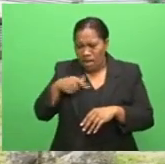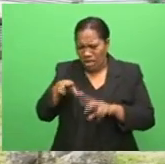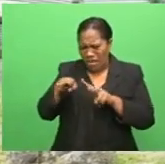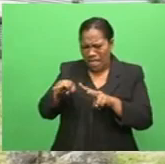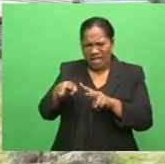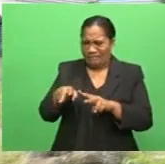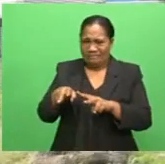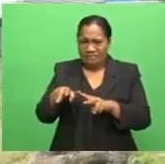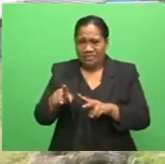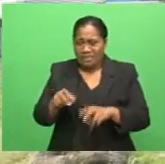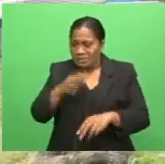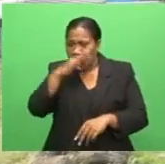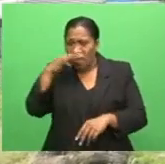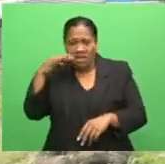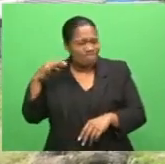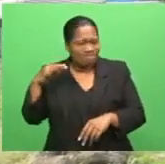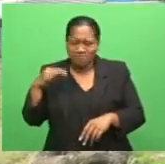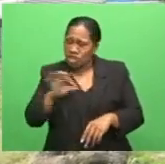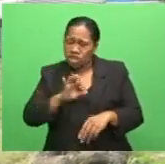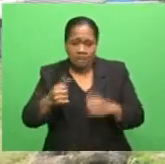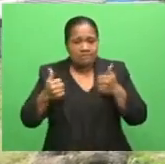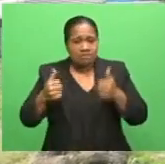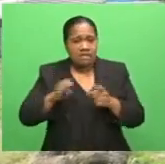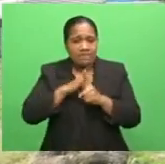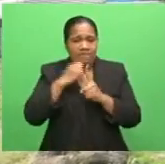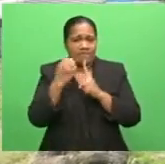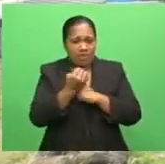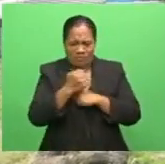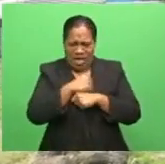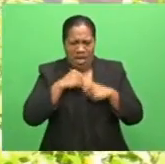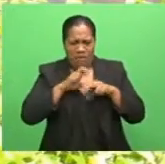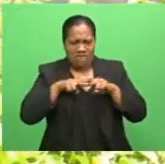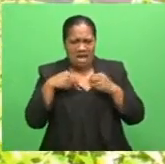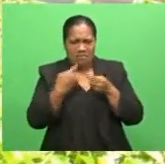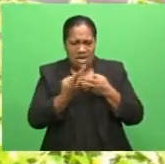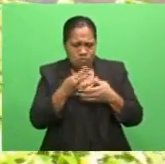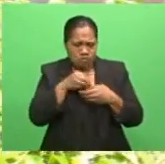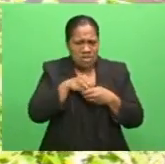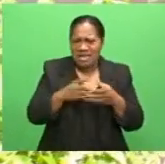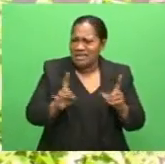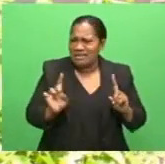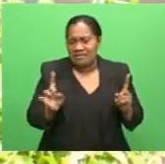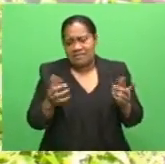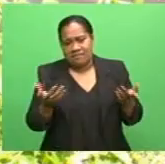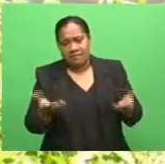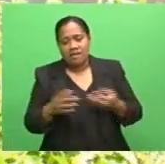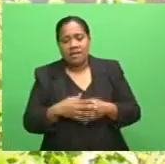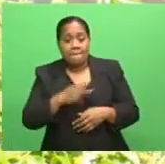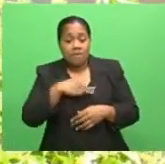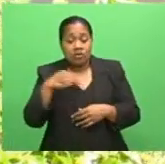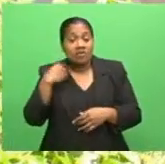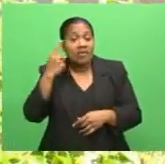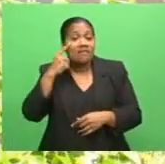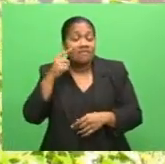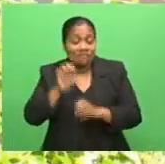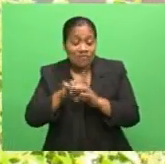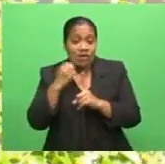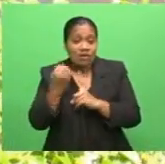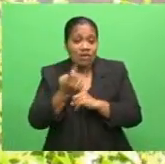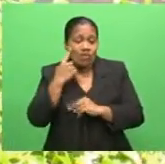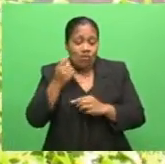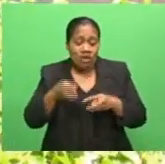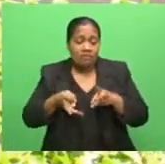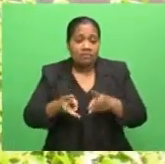really not good for the environment for our family to grow up in. Ministry of Environment and Waterways Permanent Secretary